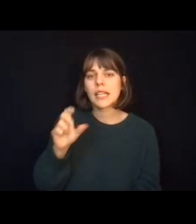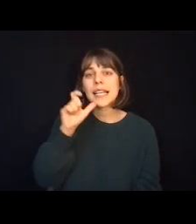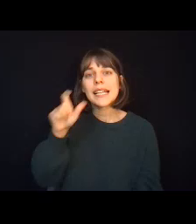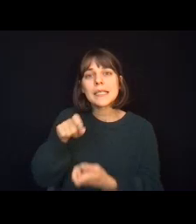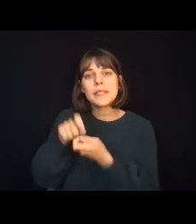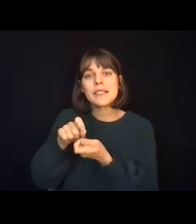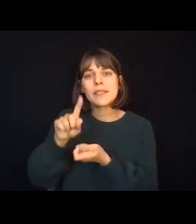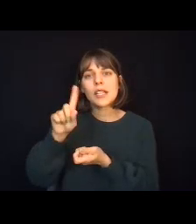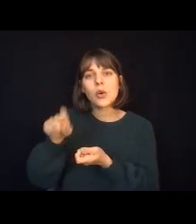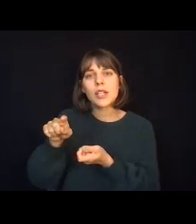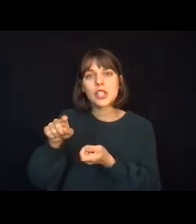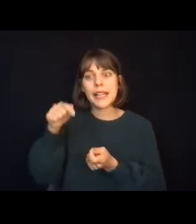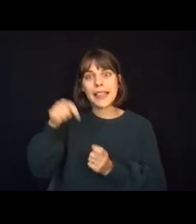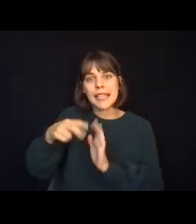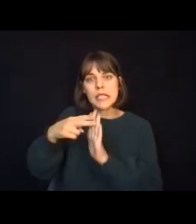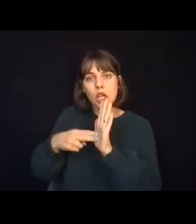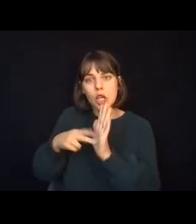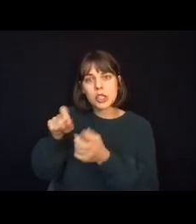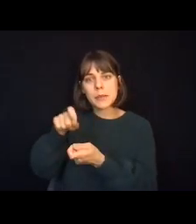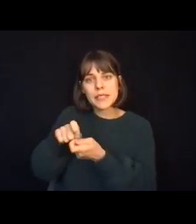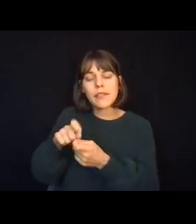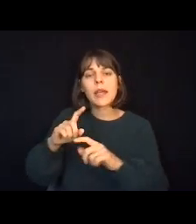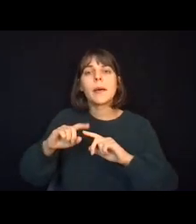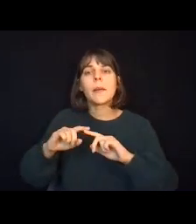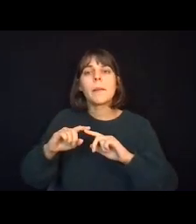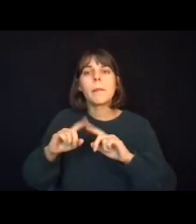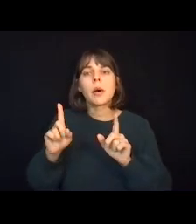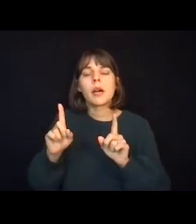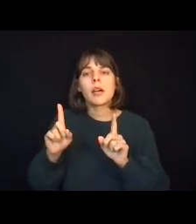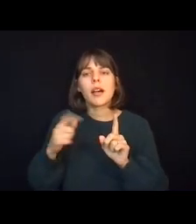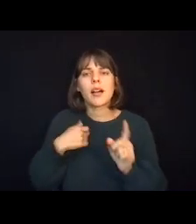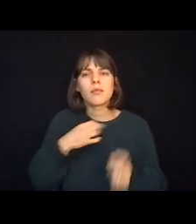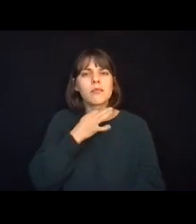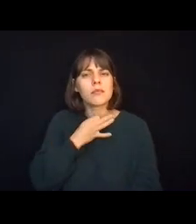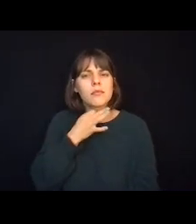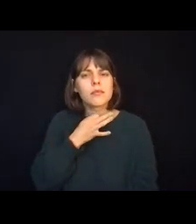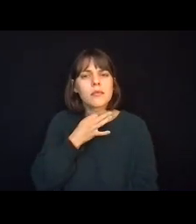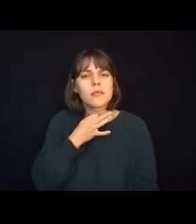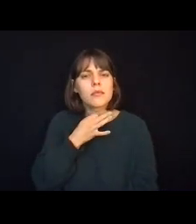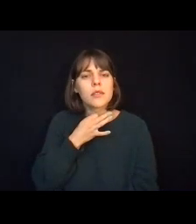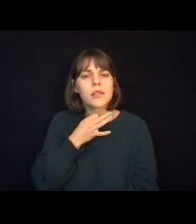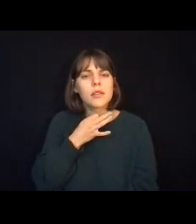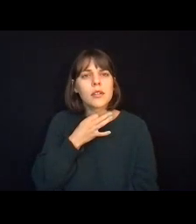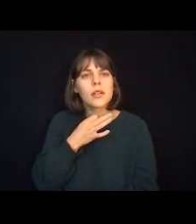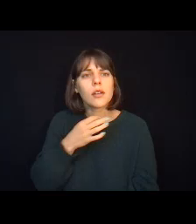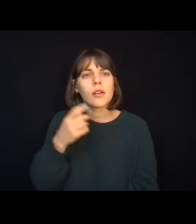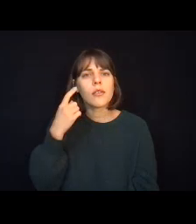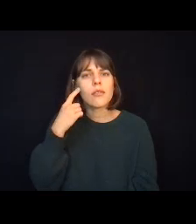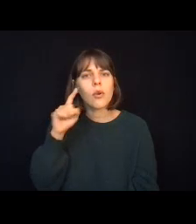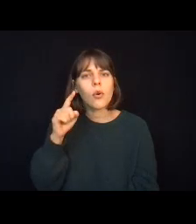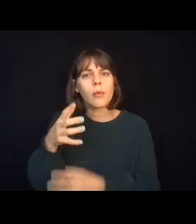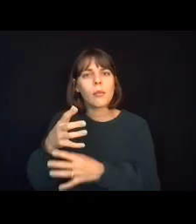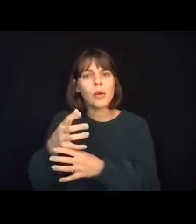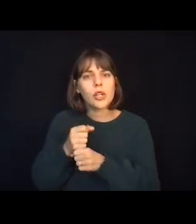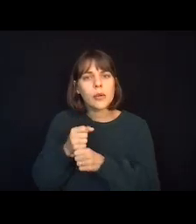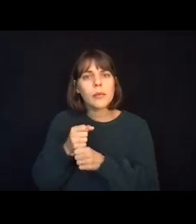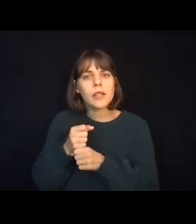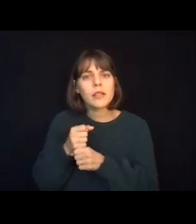this specific contract, but I am curious, as far as procurement,